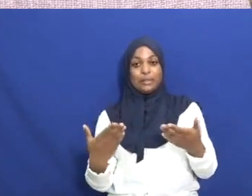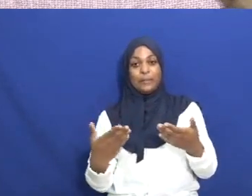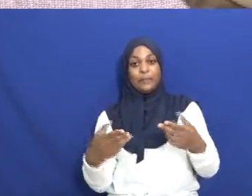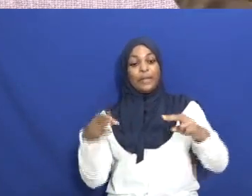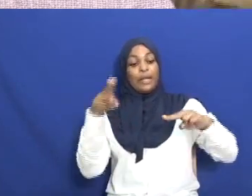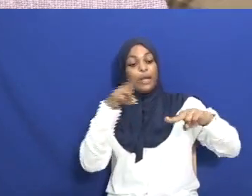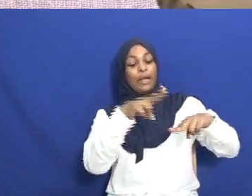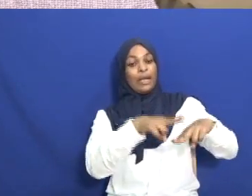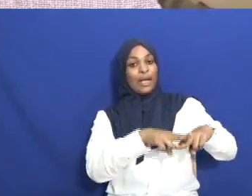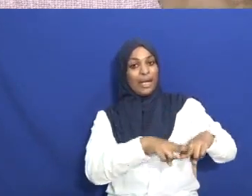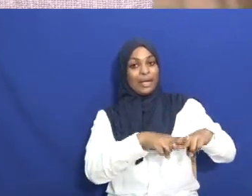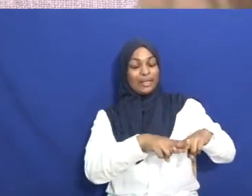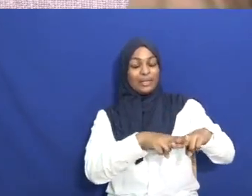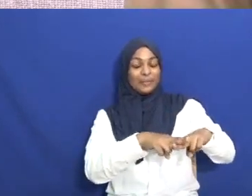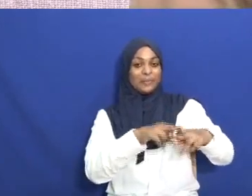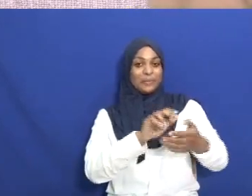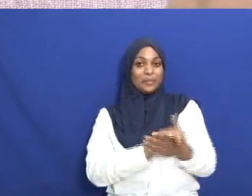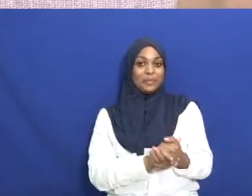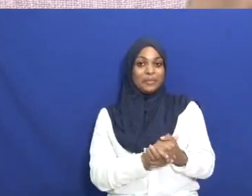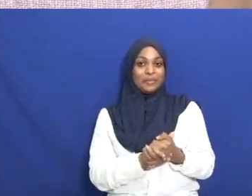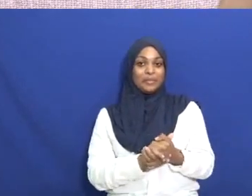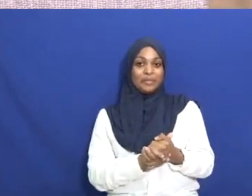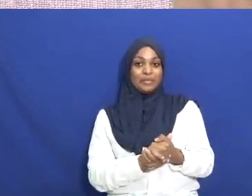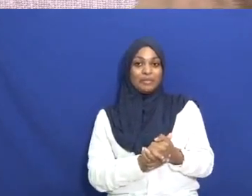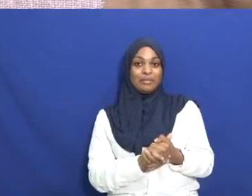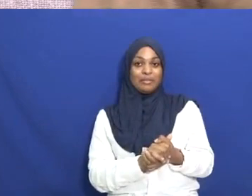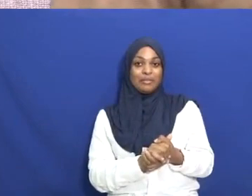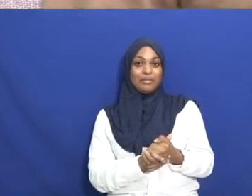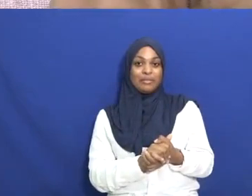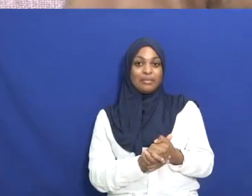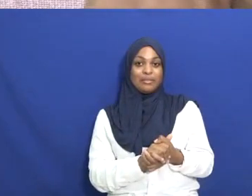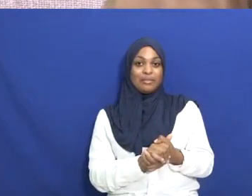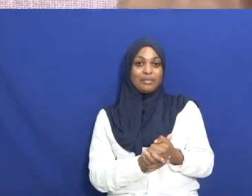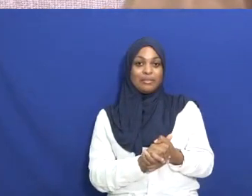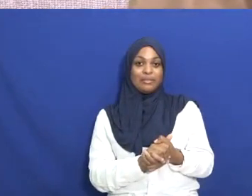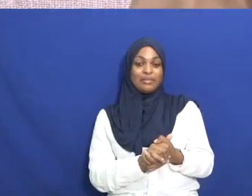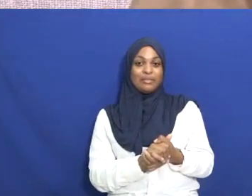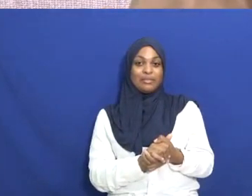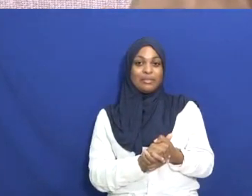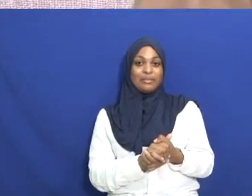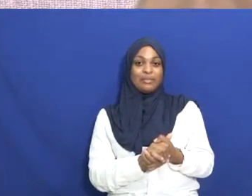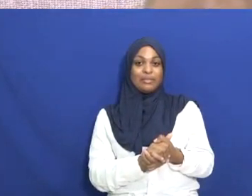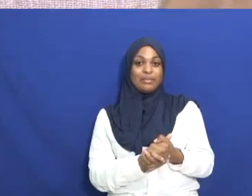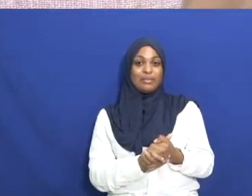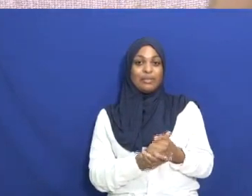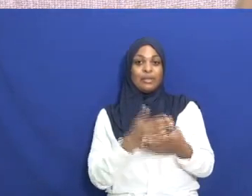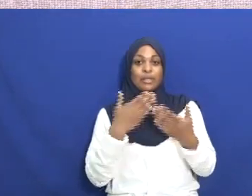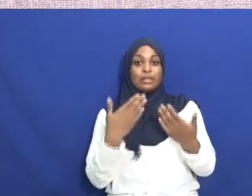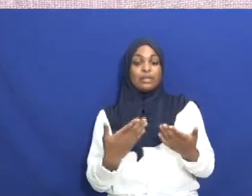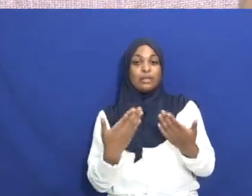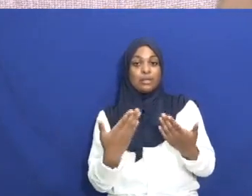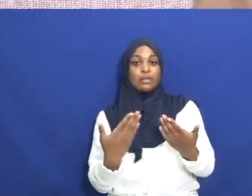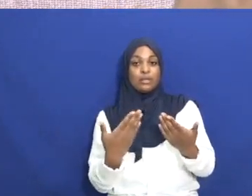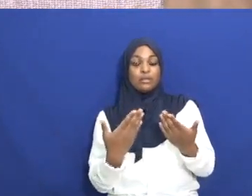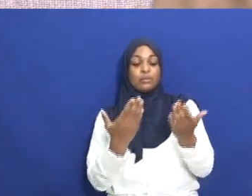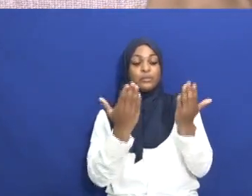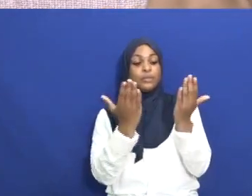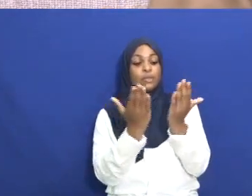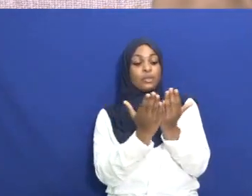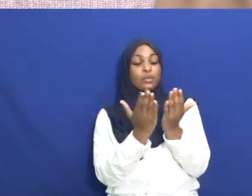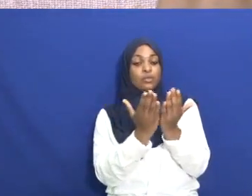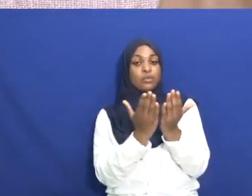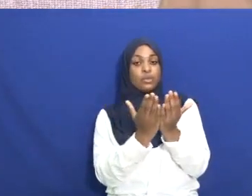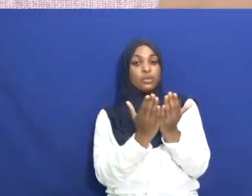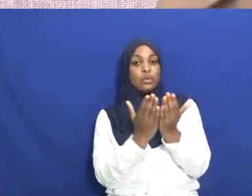down. Okay. So now, please do exercise here for more